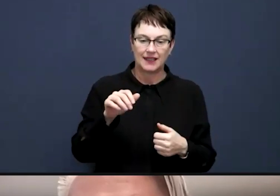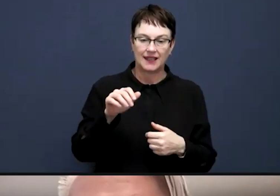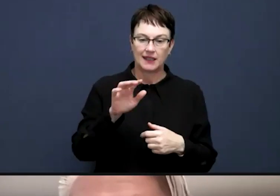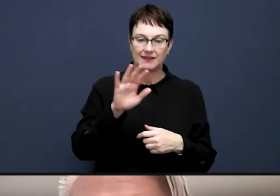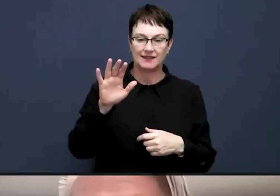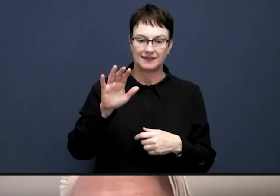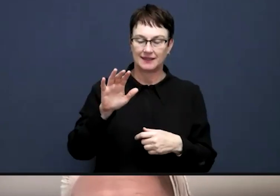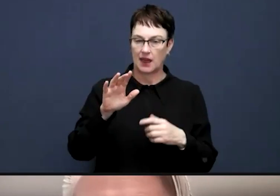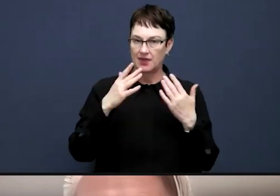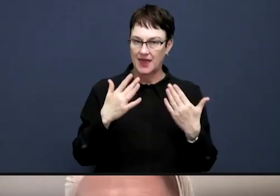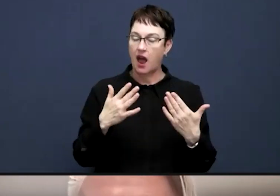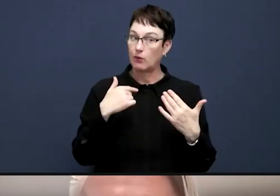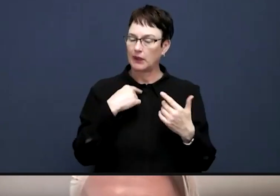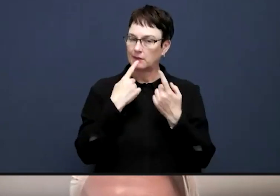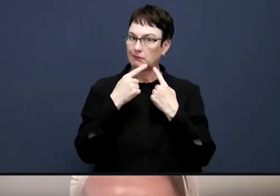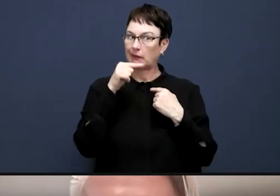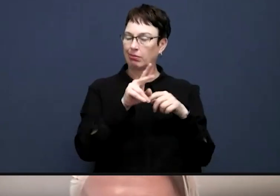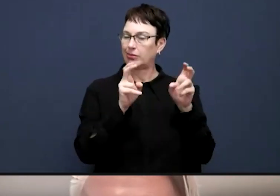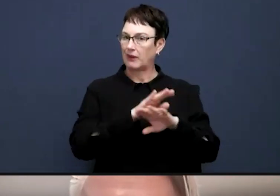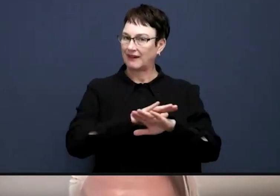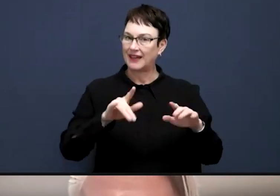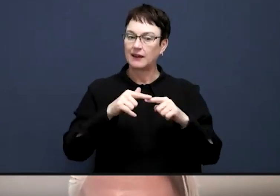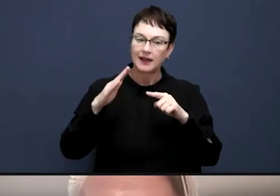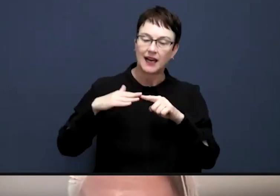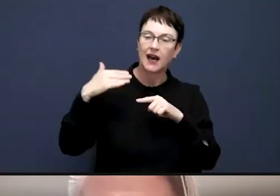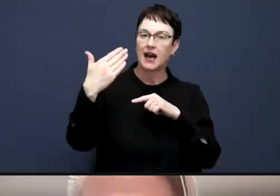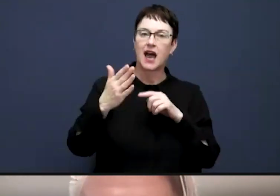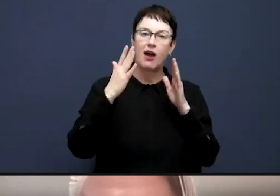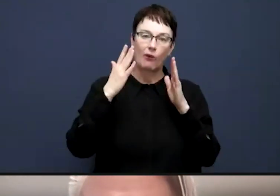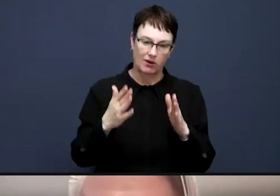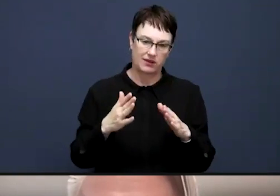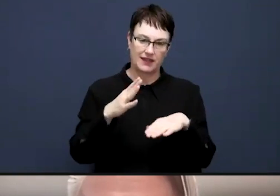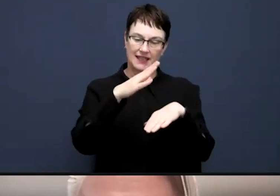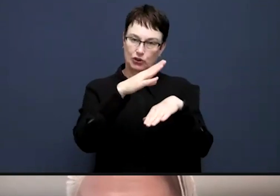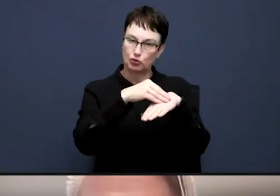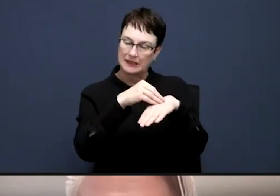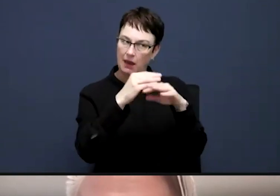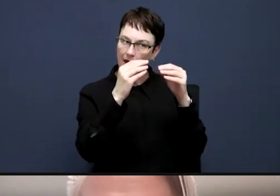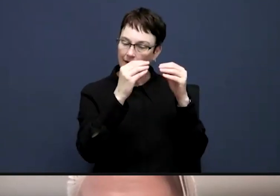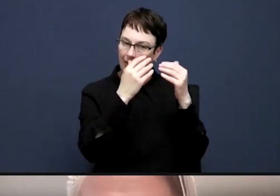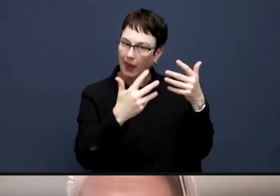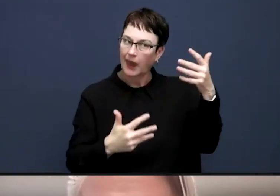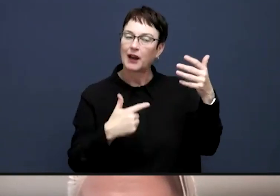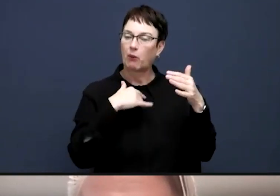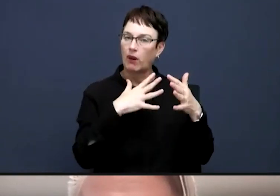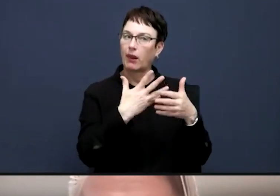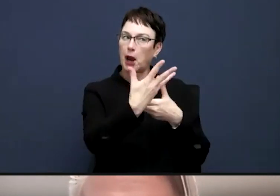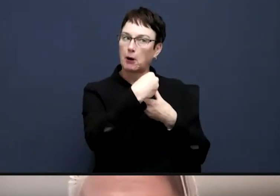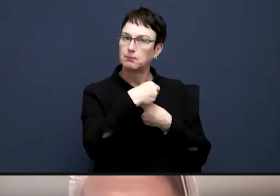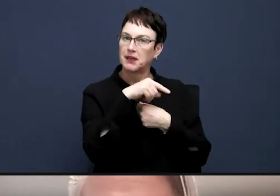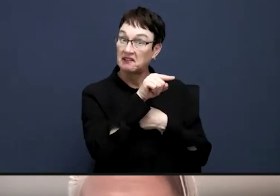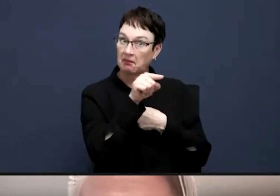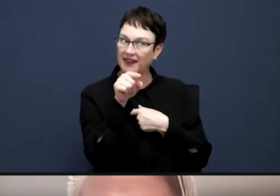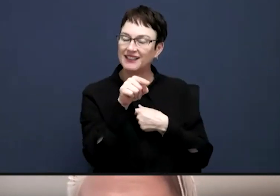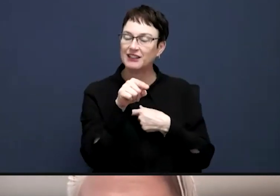time. We'll take that when we do Midsummer and Schnapps and all the other Swedish things. When you come visit next time. We have a question from the audience. Please